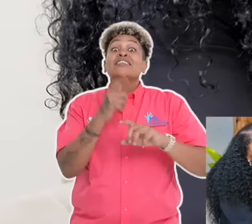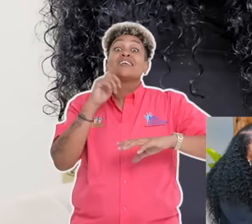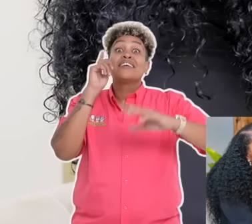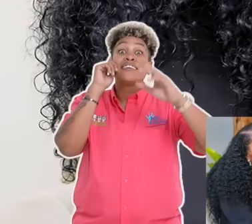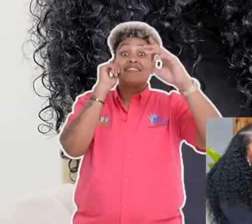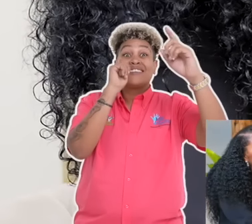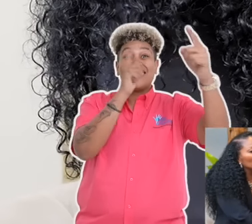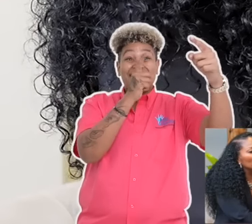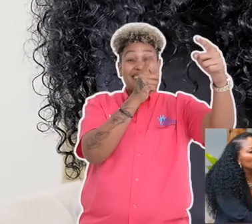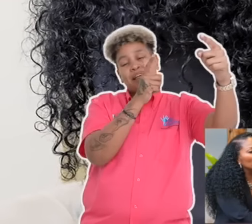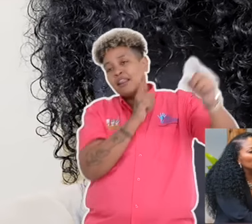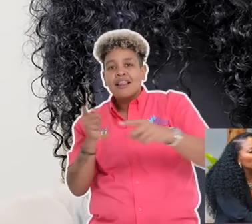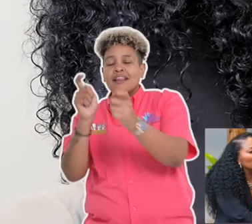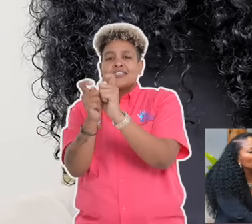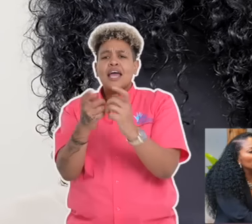of redirection would be